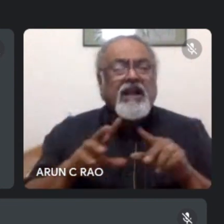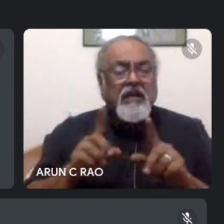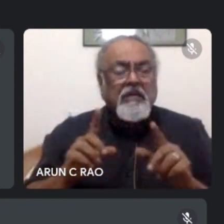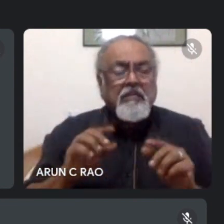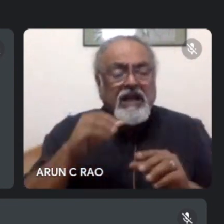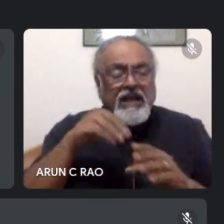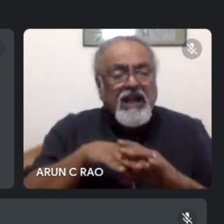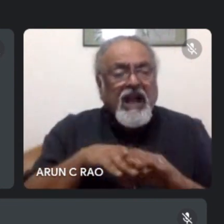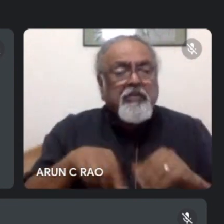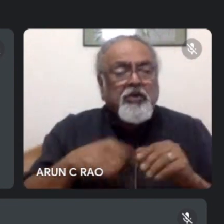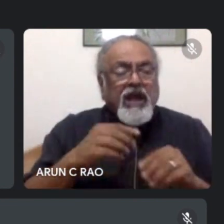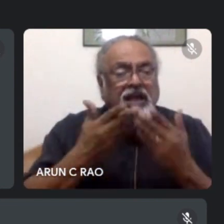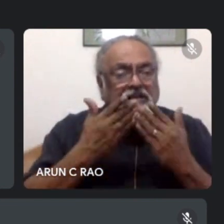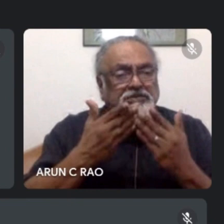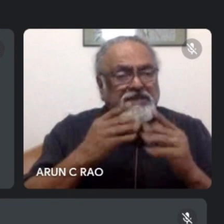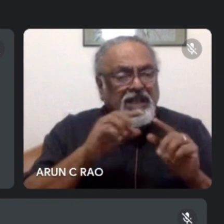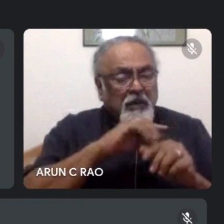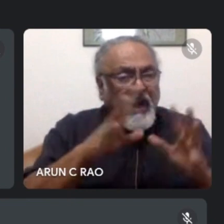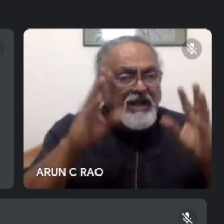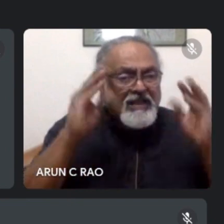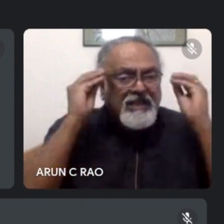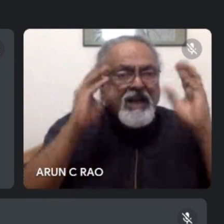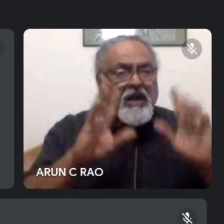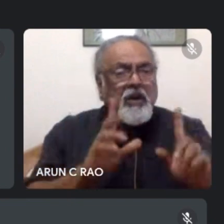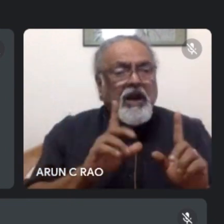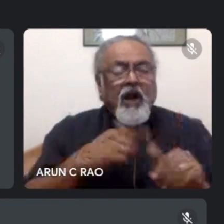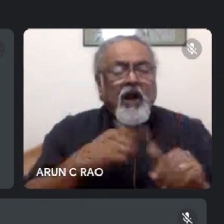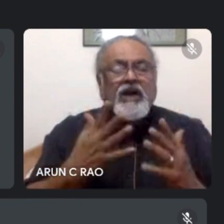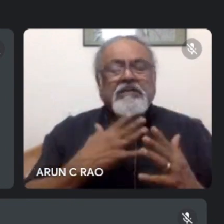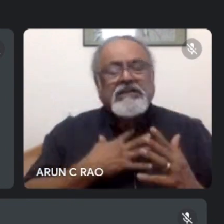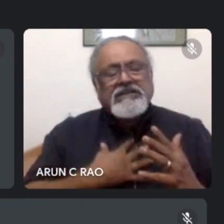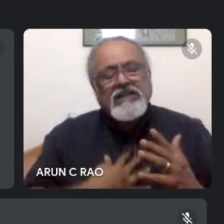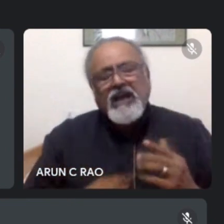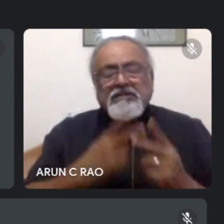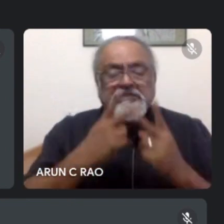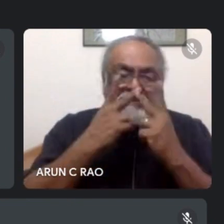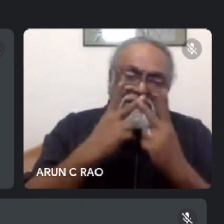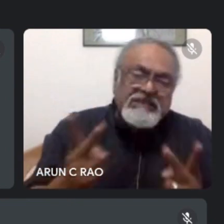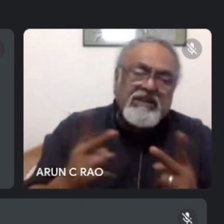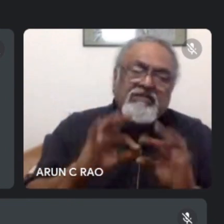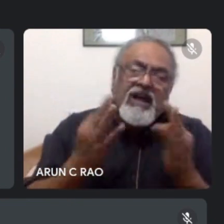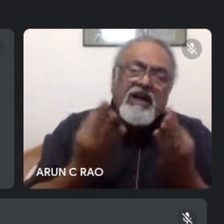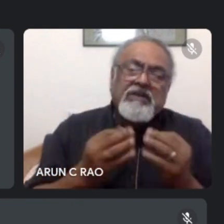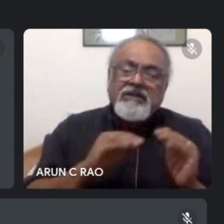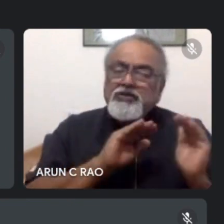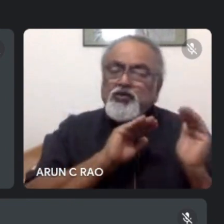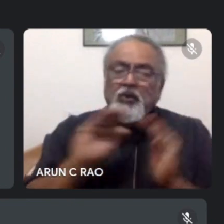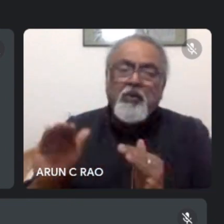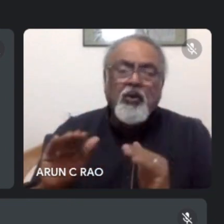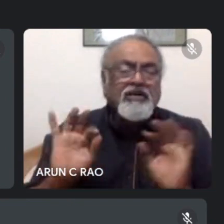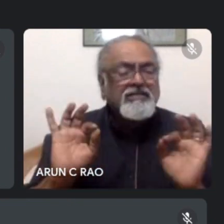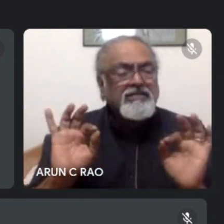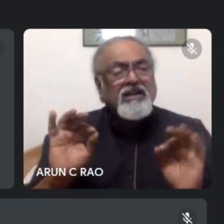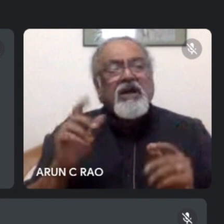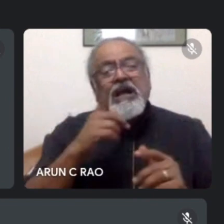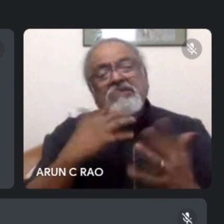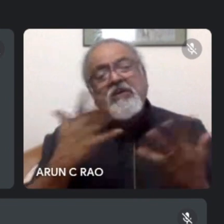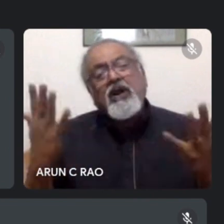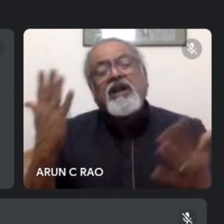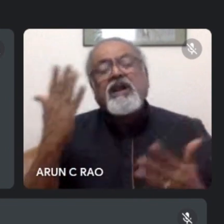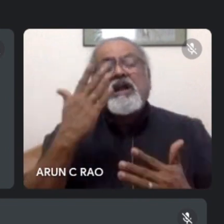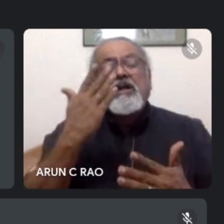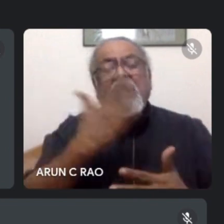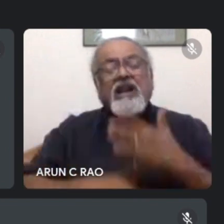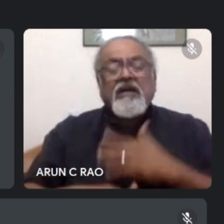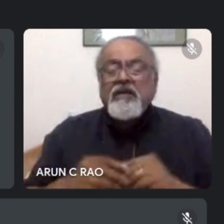sad. It's extremely sad to see that even today, if a child is having disability, or if a